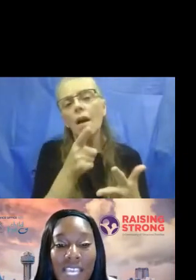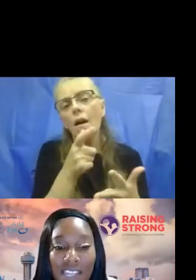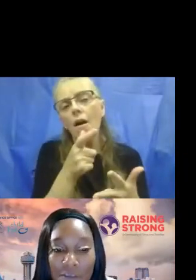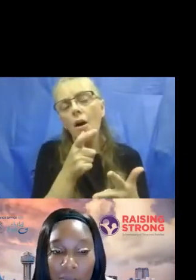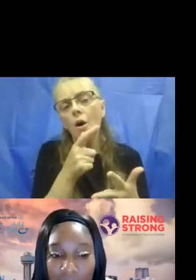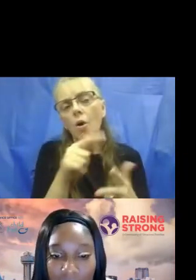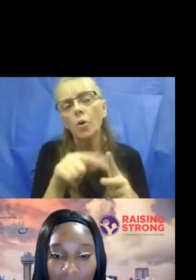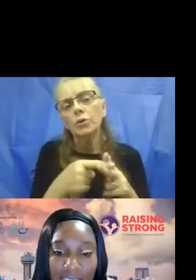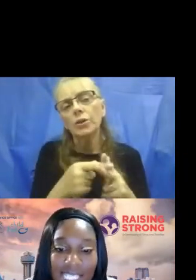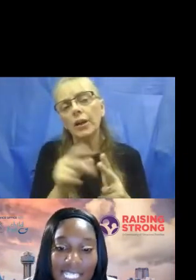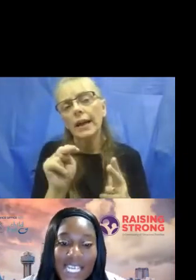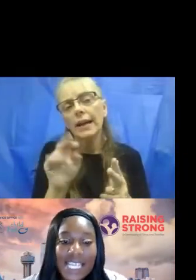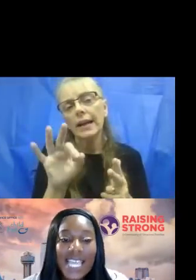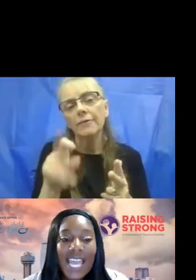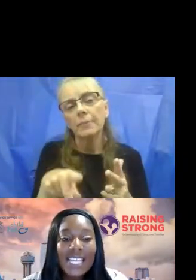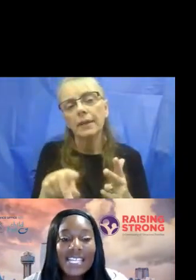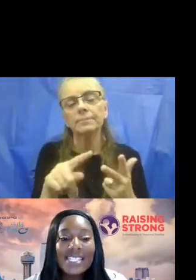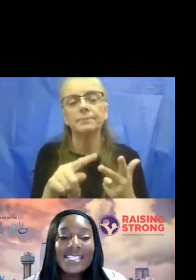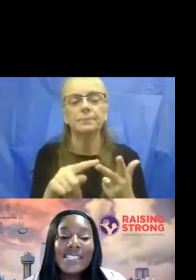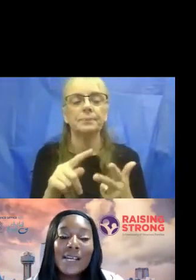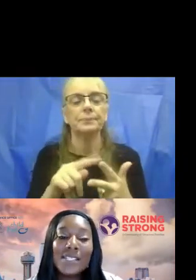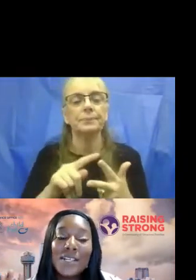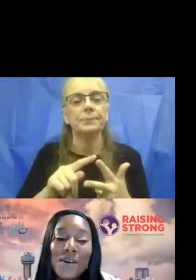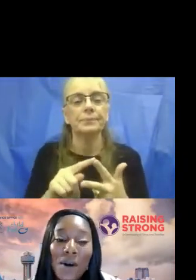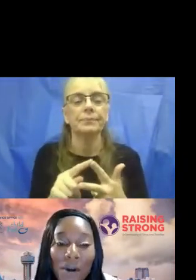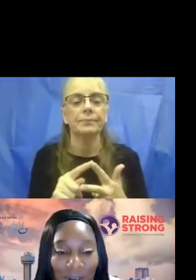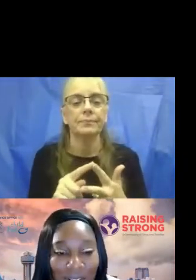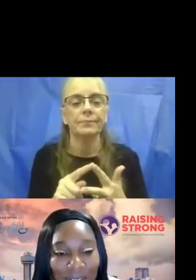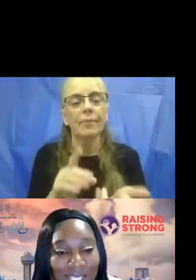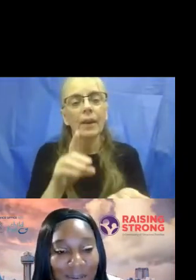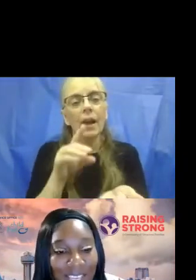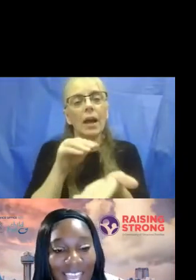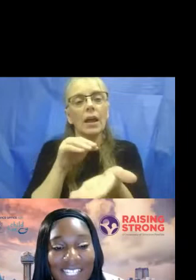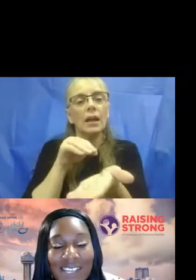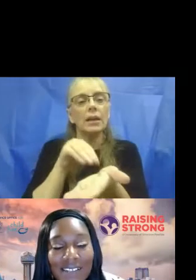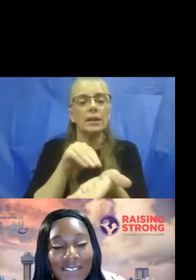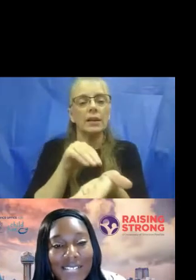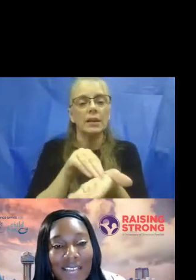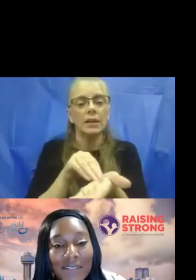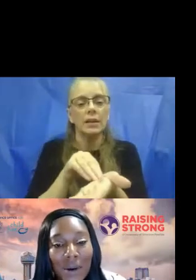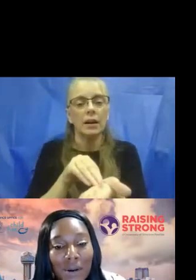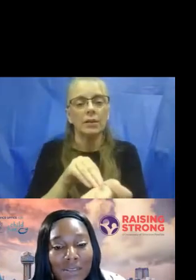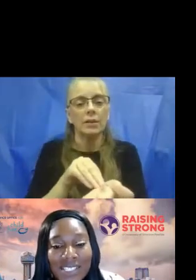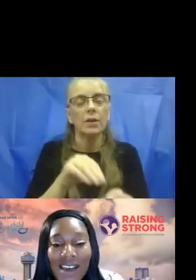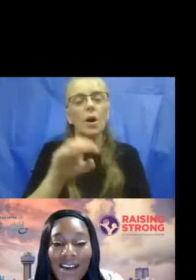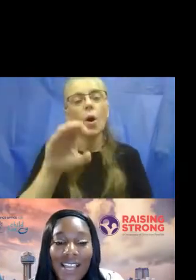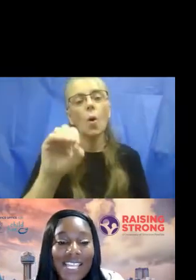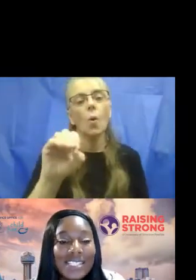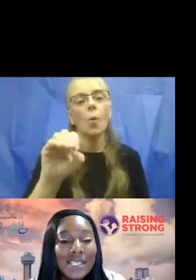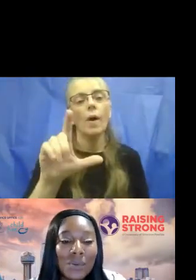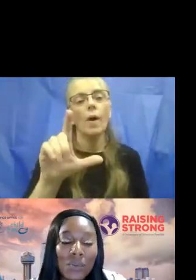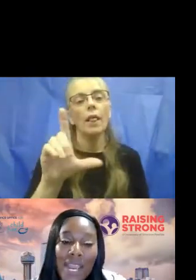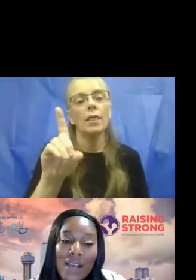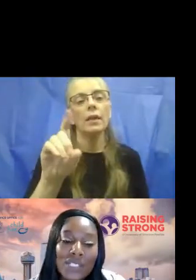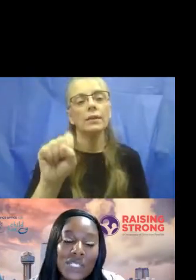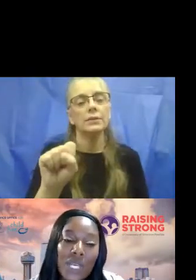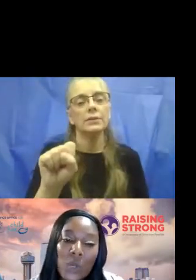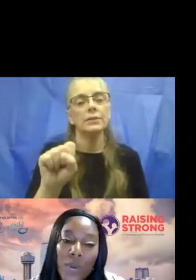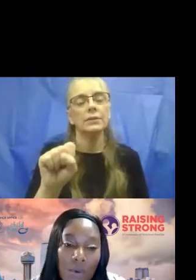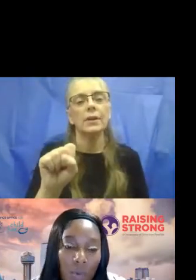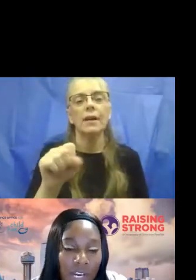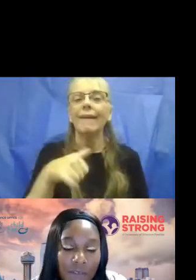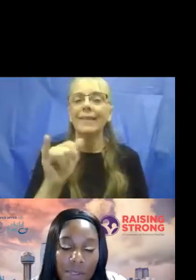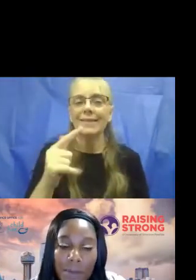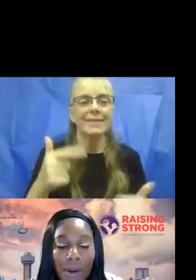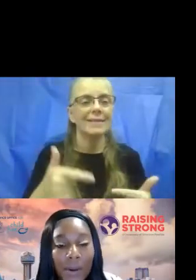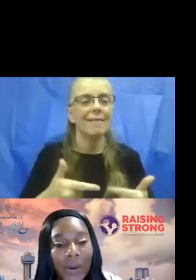of NFP? That is Dr. Olds, okay? Dr. David Olds, y'all, he's still around doing